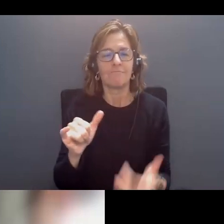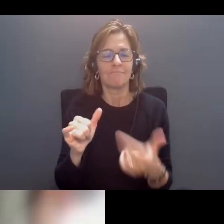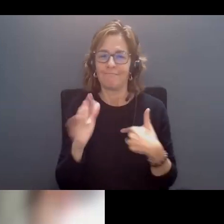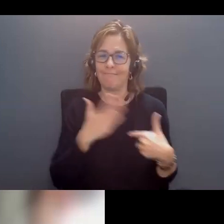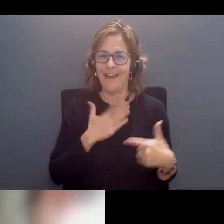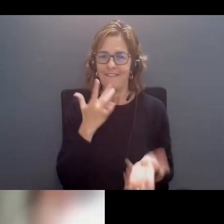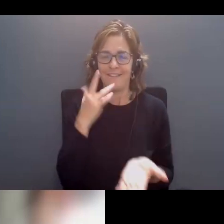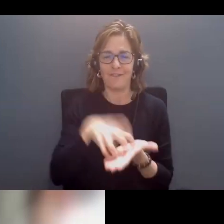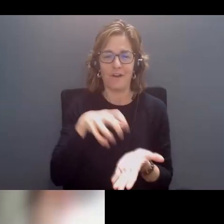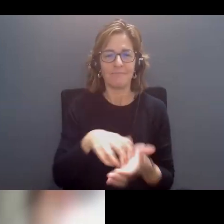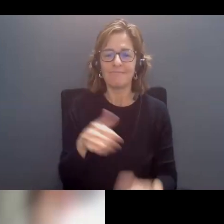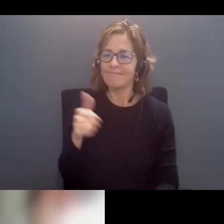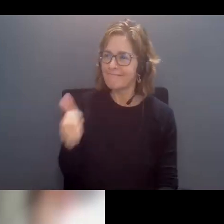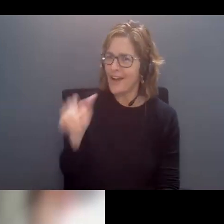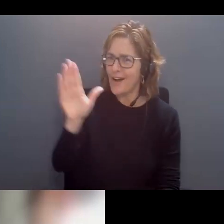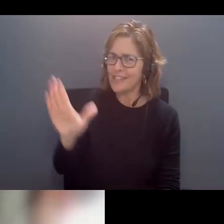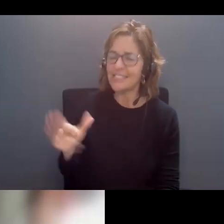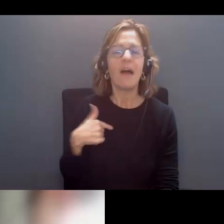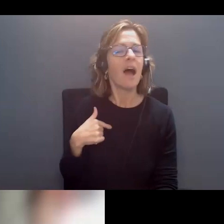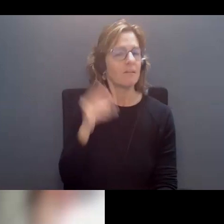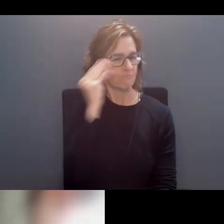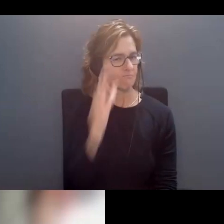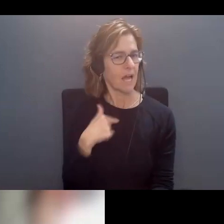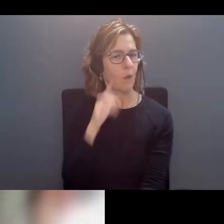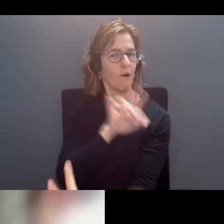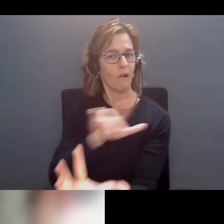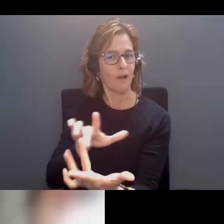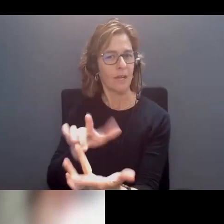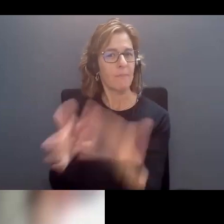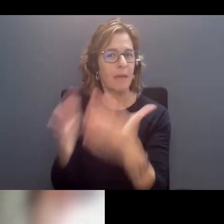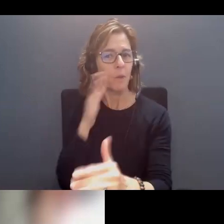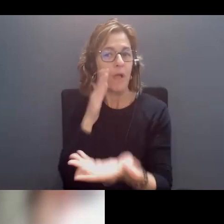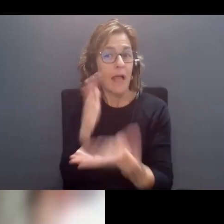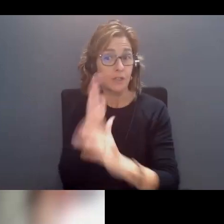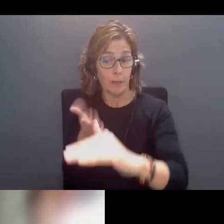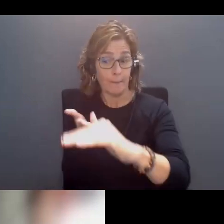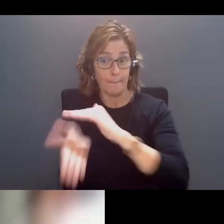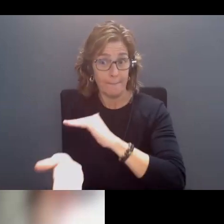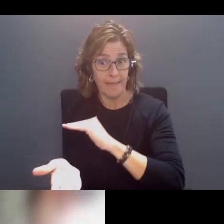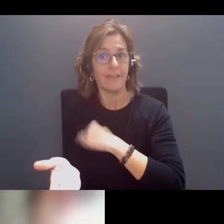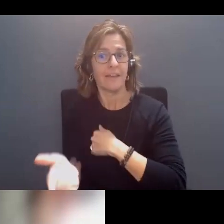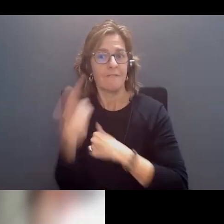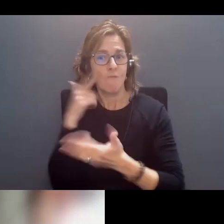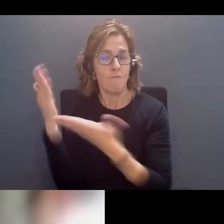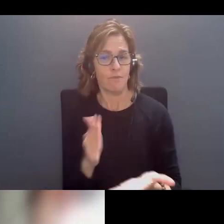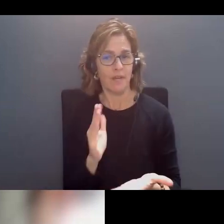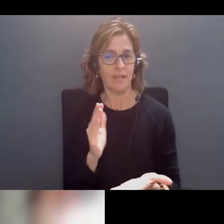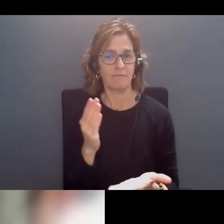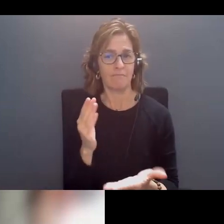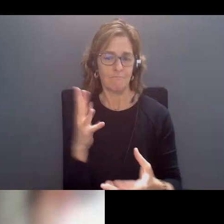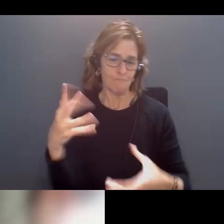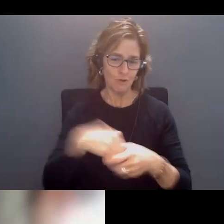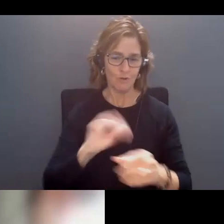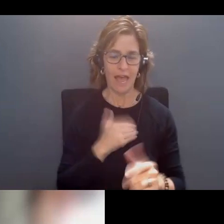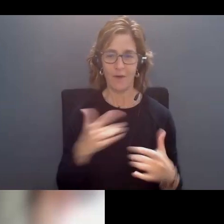Oh, awesome. Awesome. Well, I'll be in touch for sure, because maybe we'll have you bake some stuff for our events. That sounds awesome.